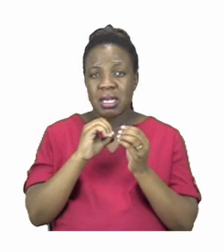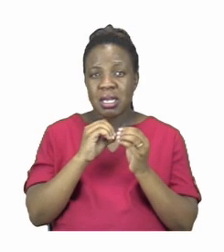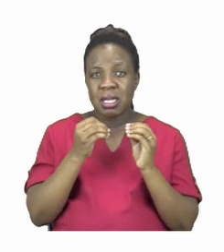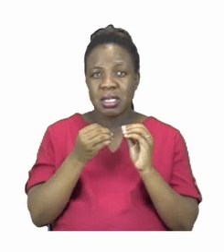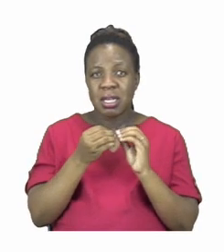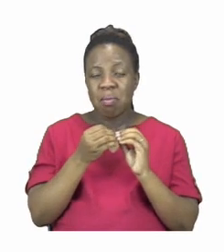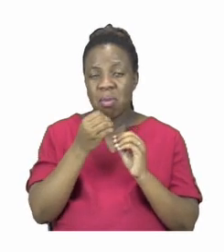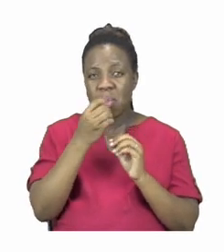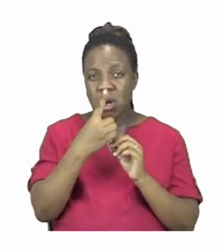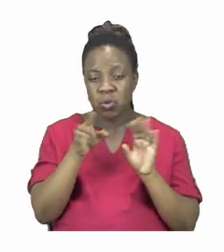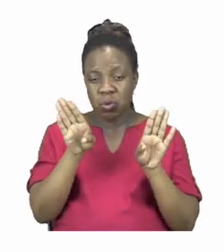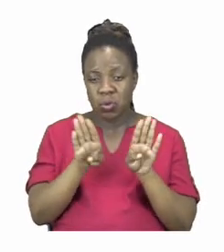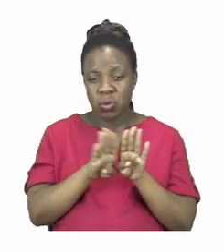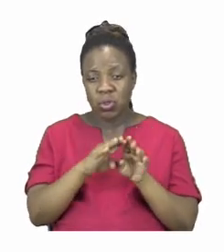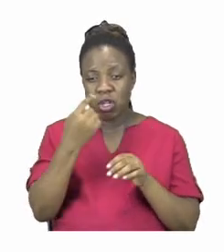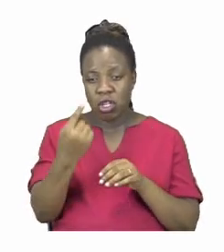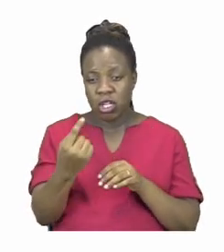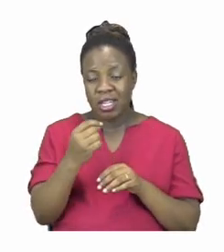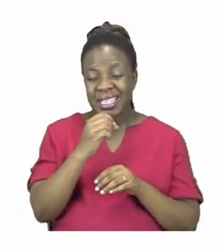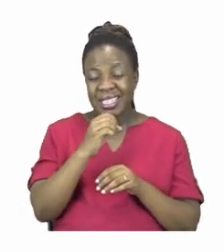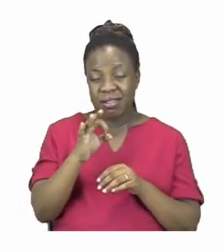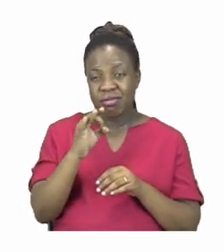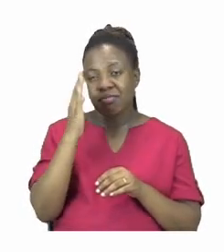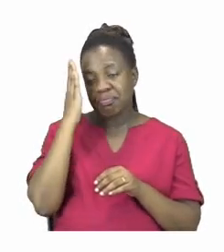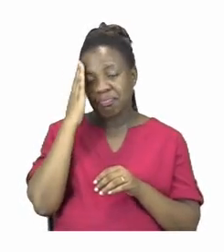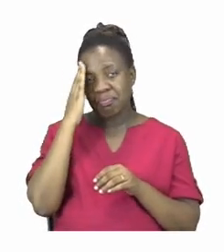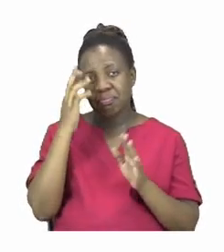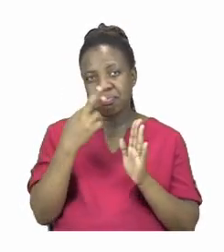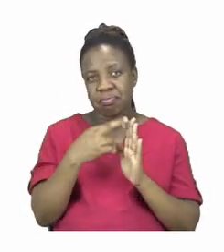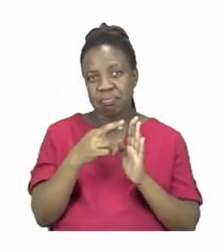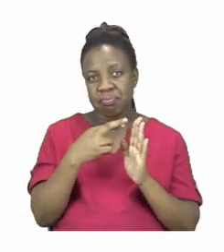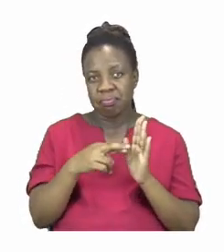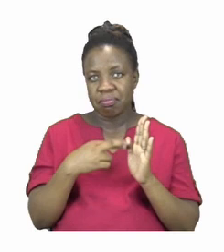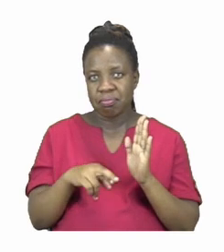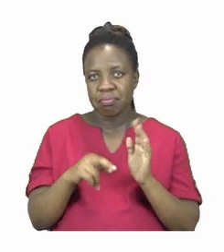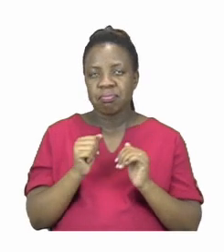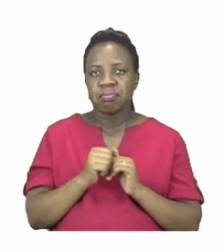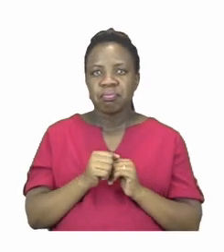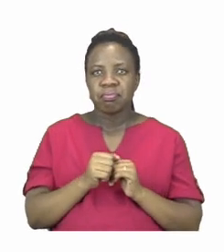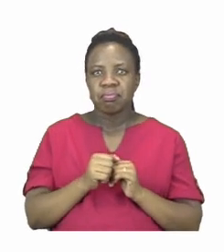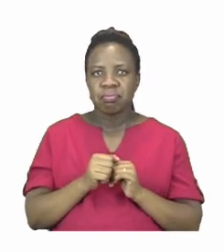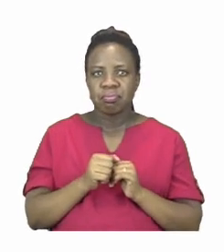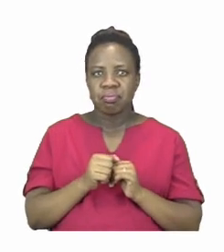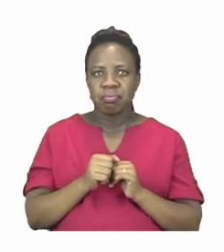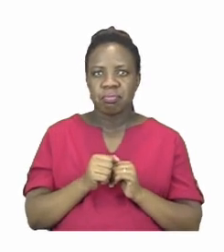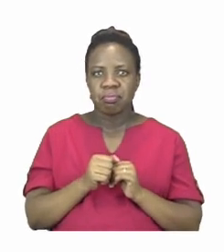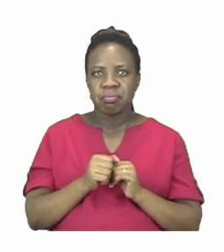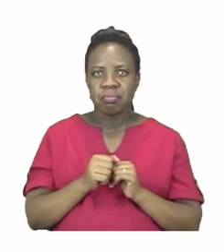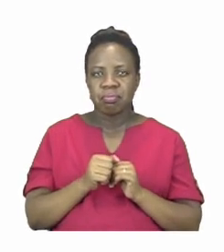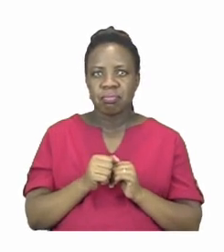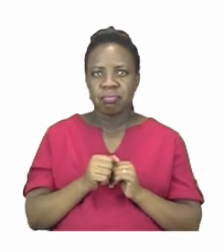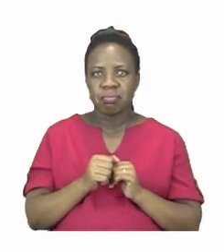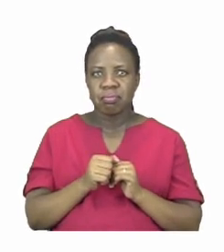rules. Now, the second thing that you need to know for the ing is that we remove the E